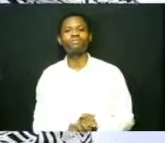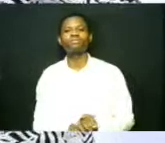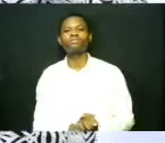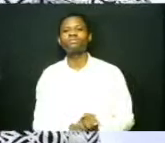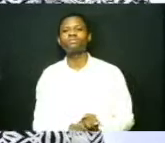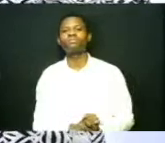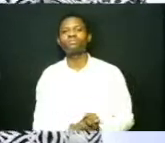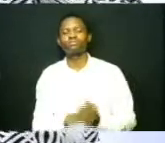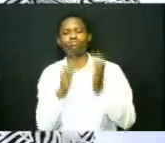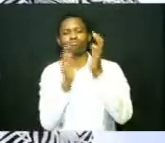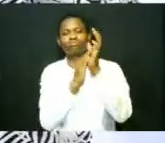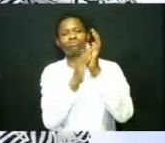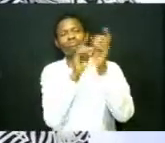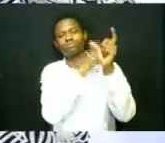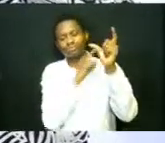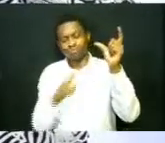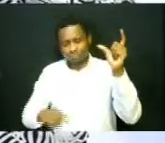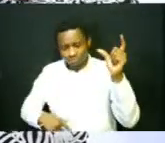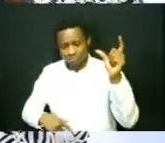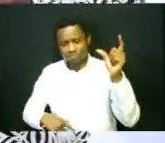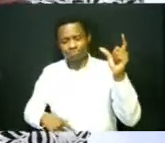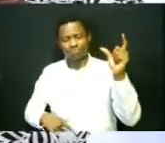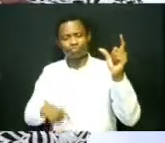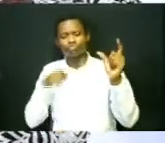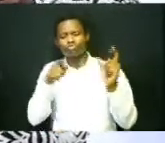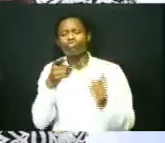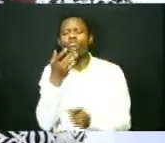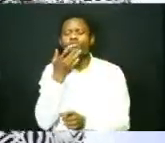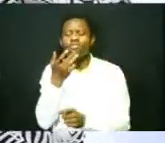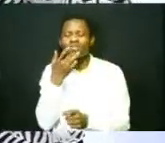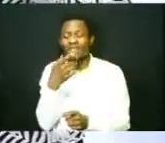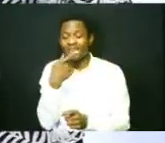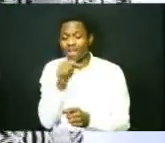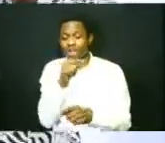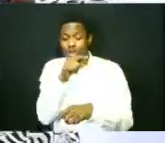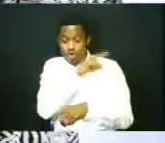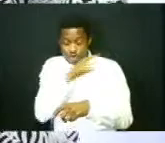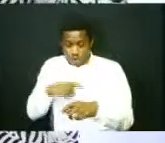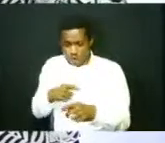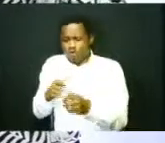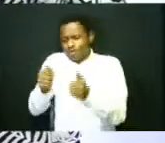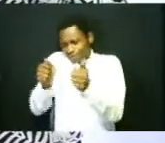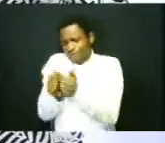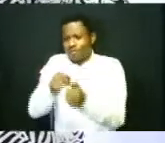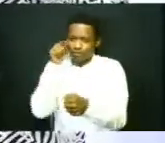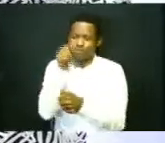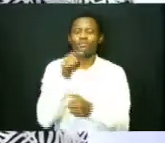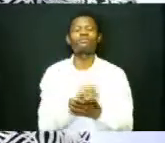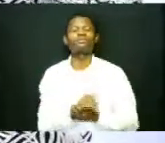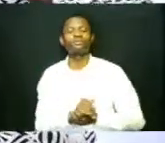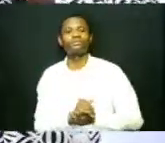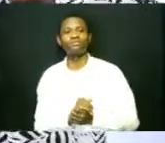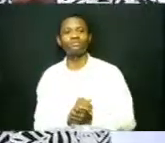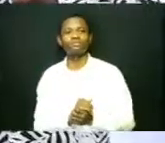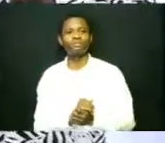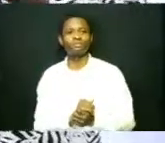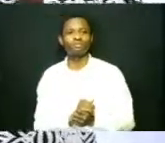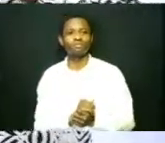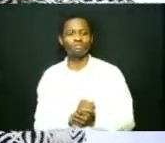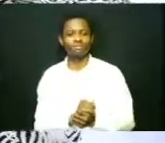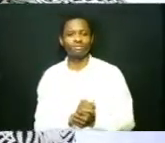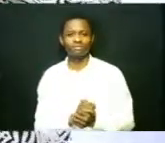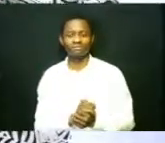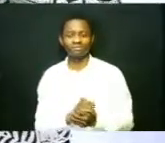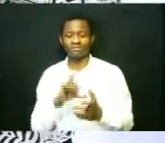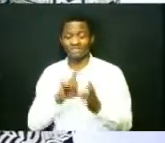Praise the Lord, all you favored, the Lord is with you. And then finally,